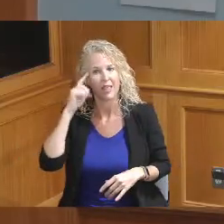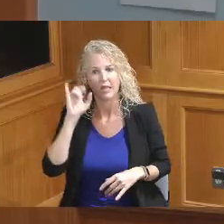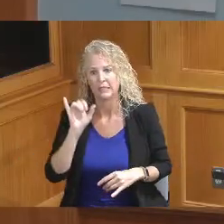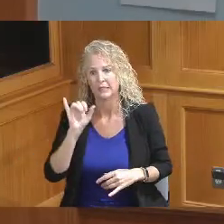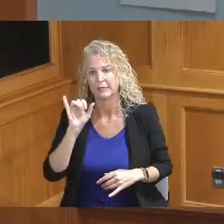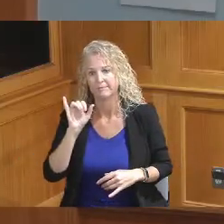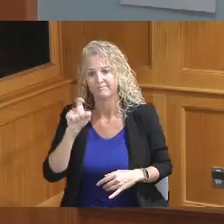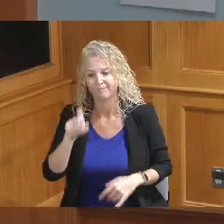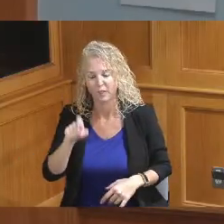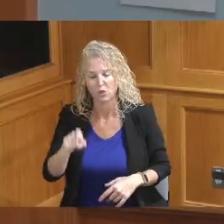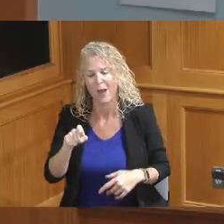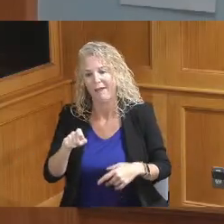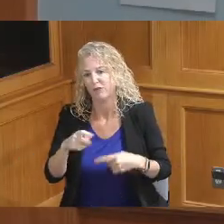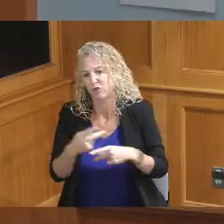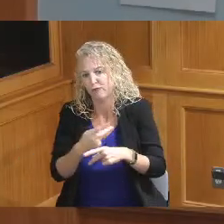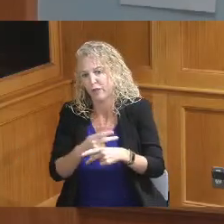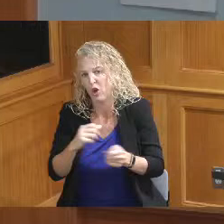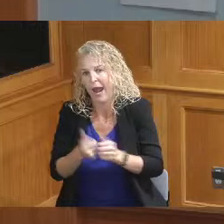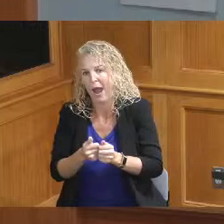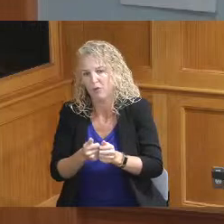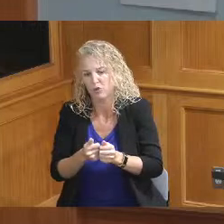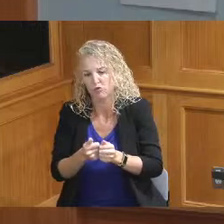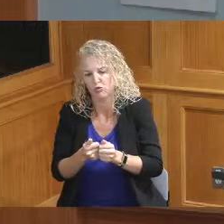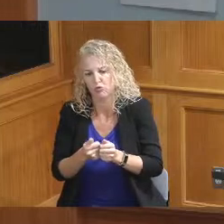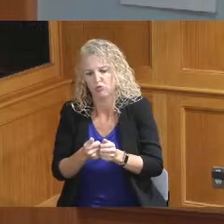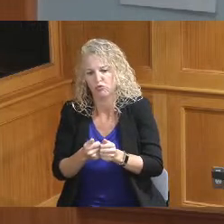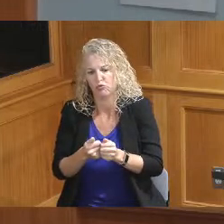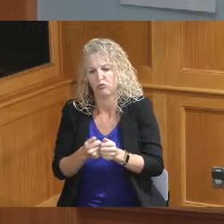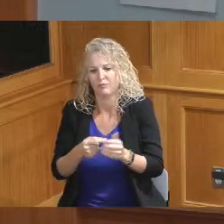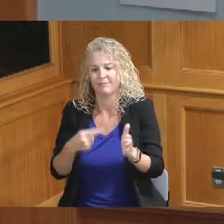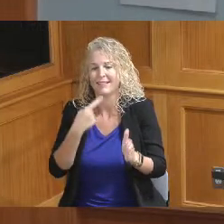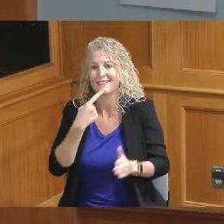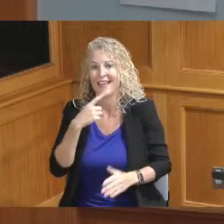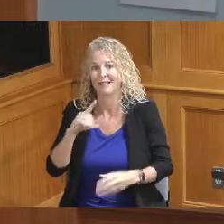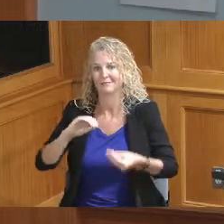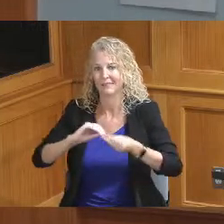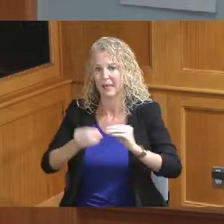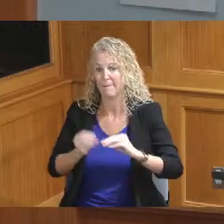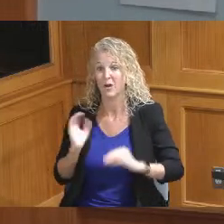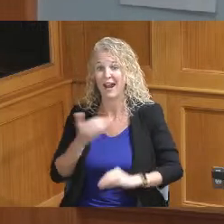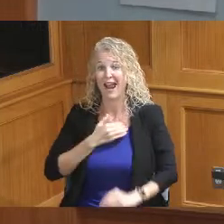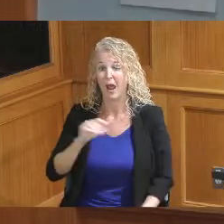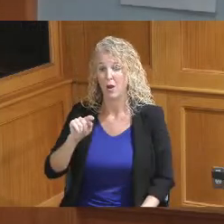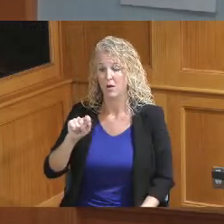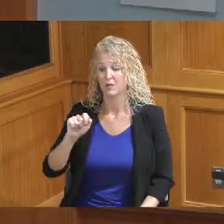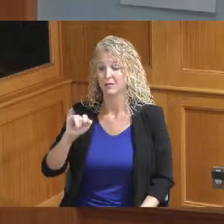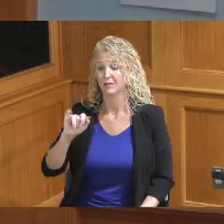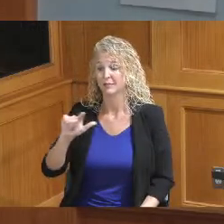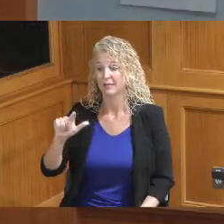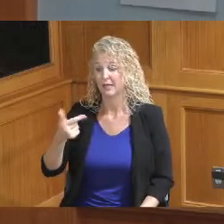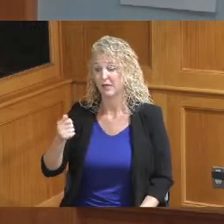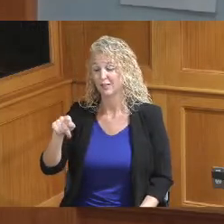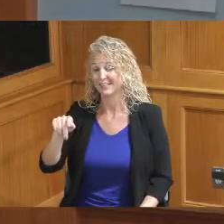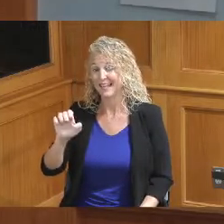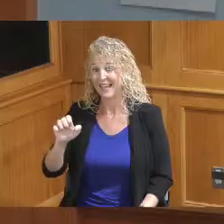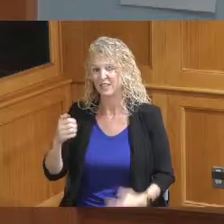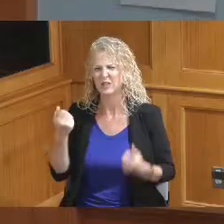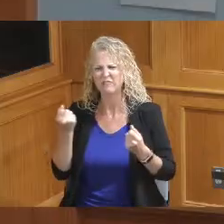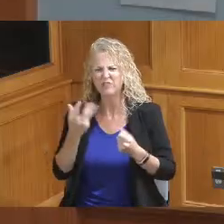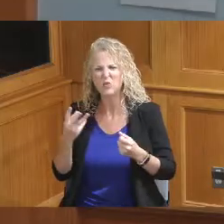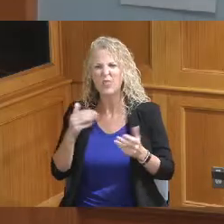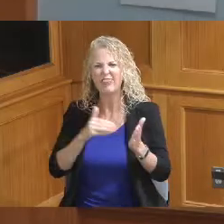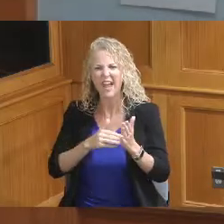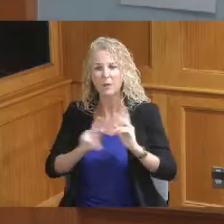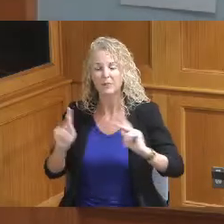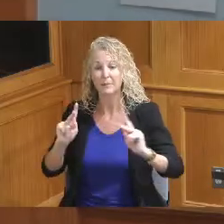somehow we got to be able to quantify that. I don't know how to do that. Our tailgate, we'll have several thousand people at a tailgate. We have a giant map, and people